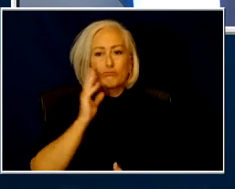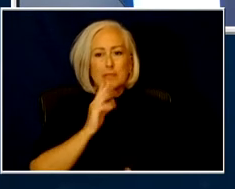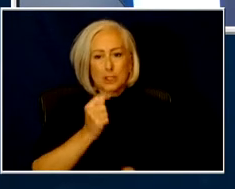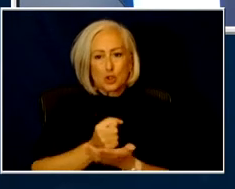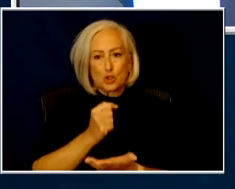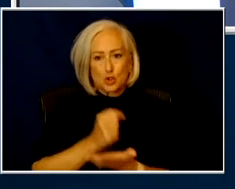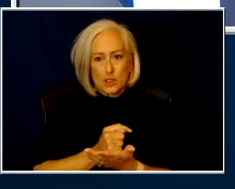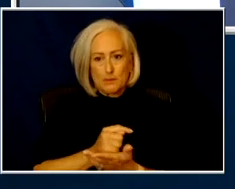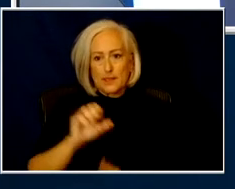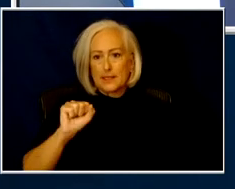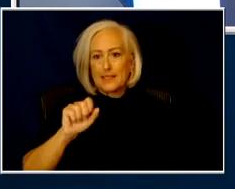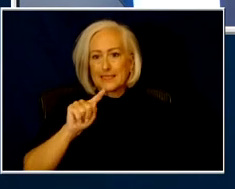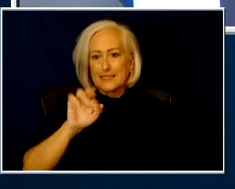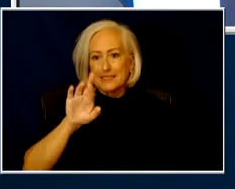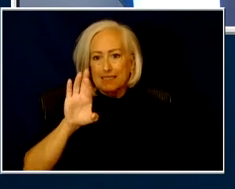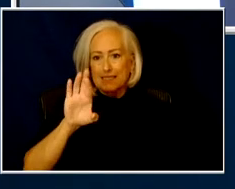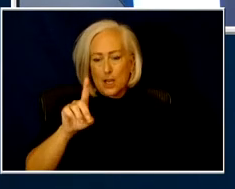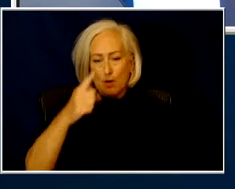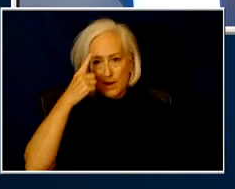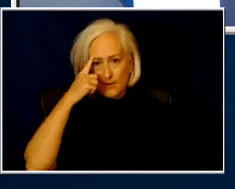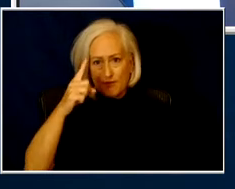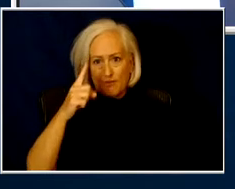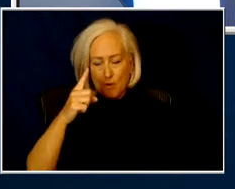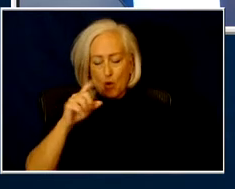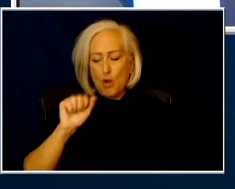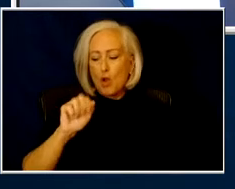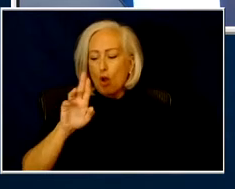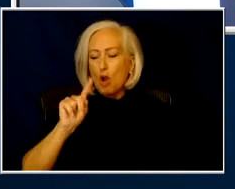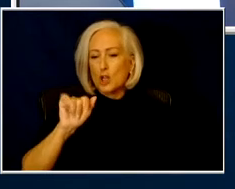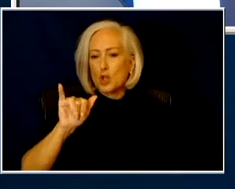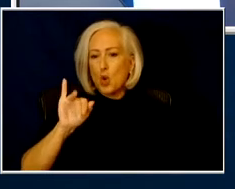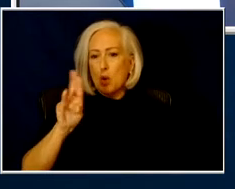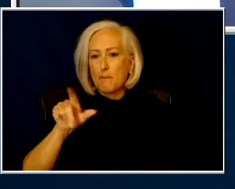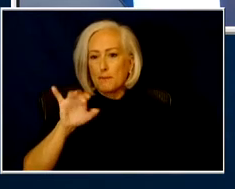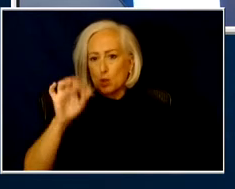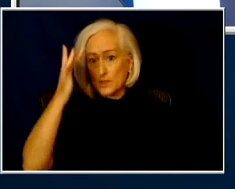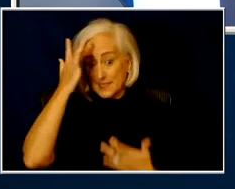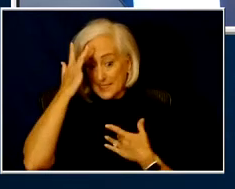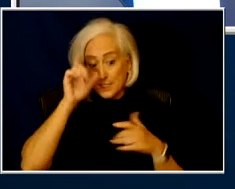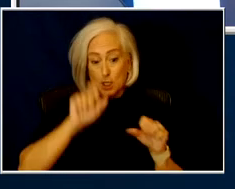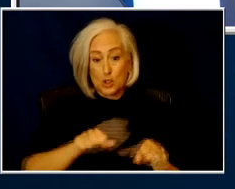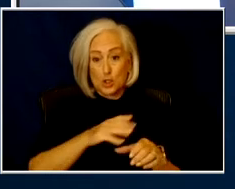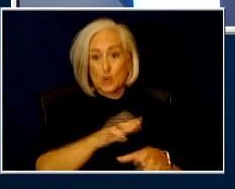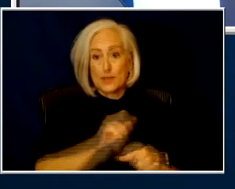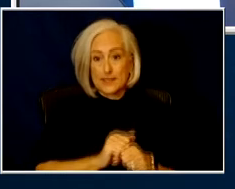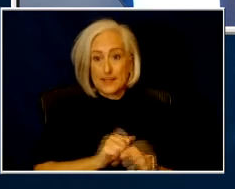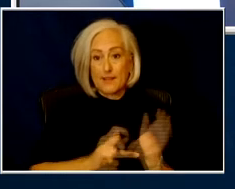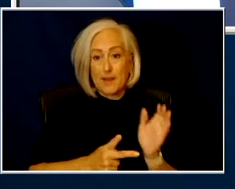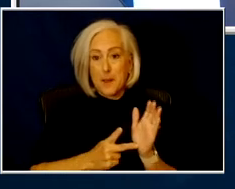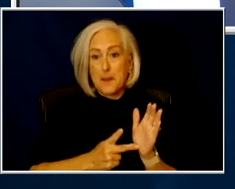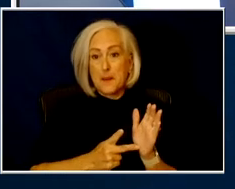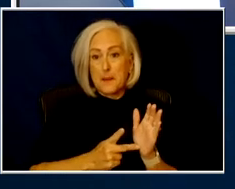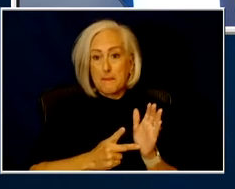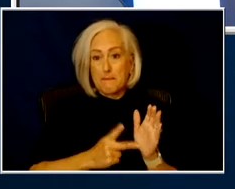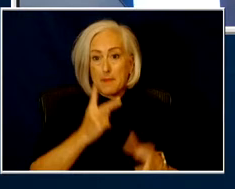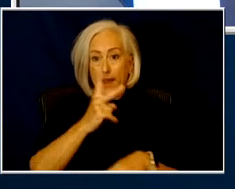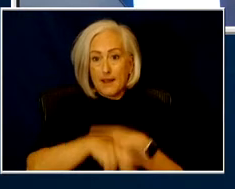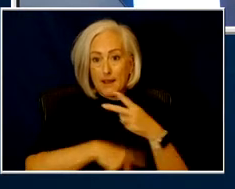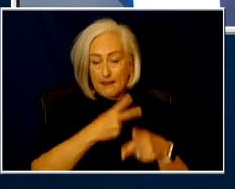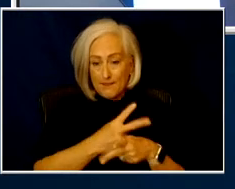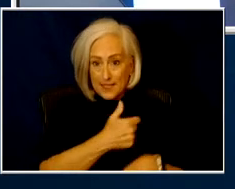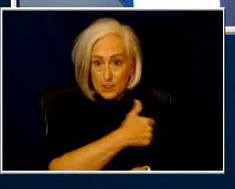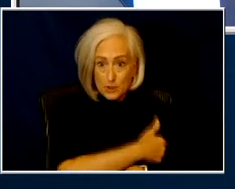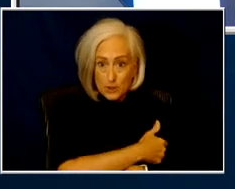for his autoimmune disease should he get his bivalent booster right now or wait until he's done with treatment is that another ask your doctor